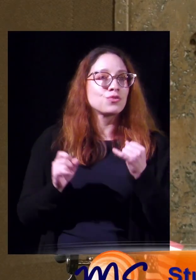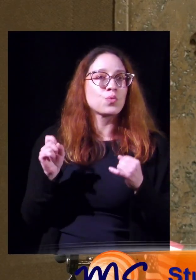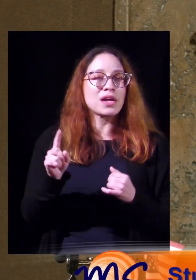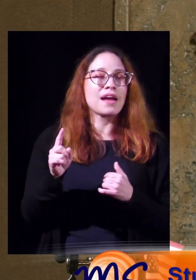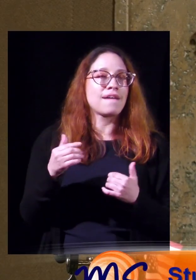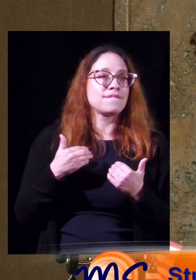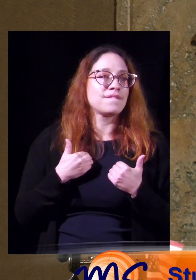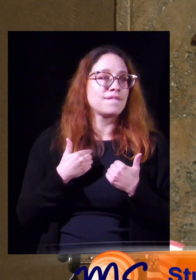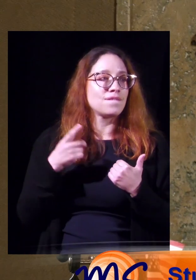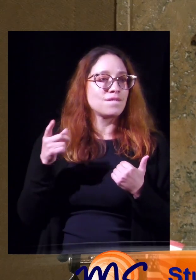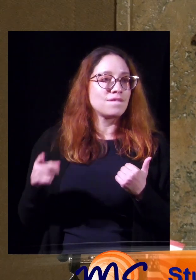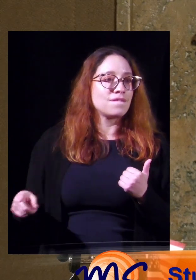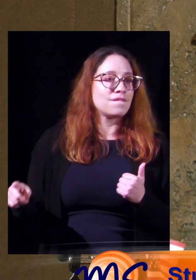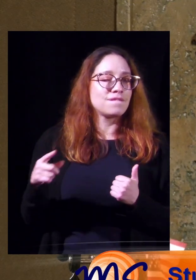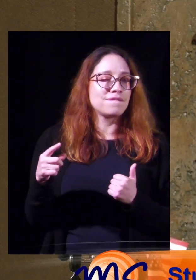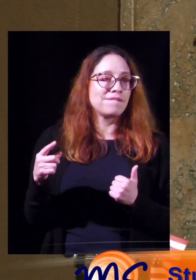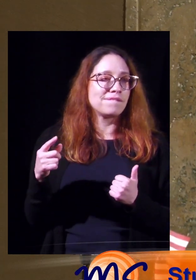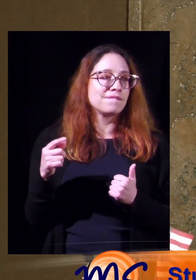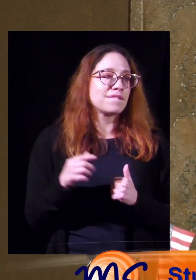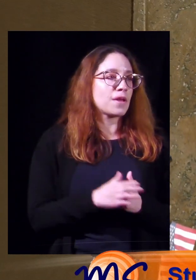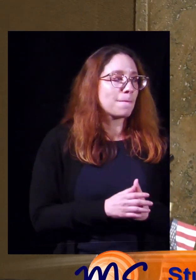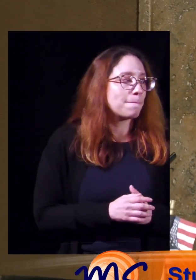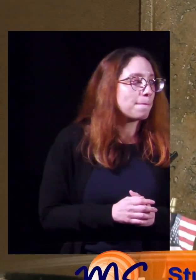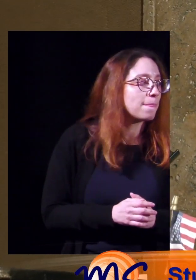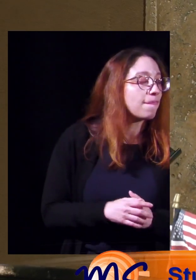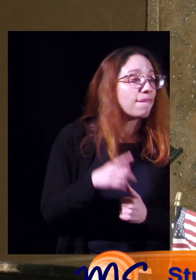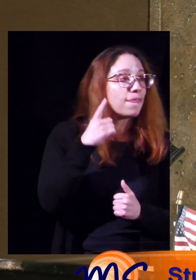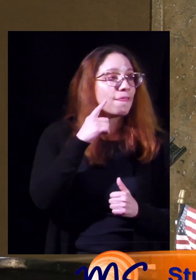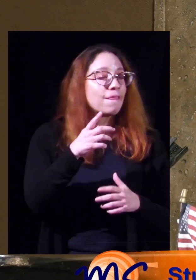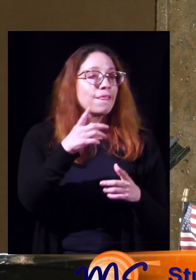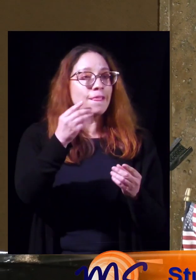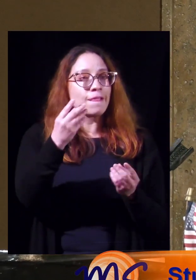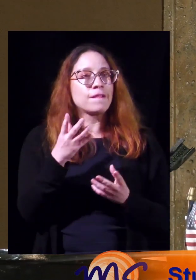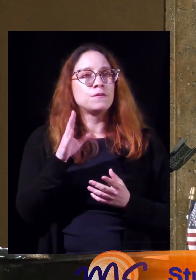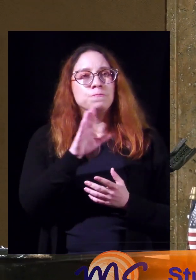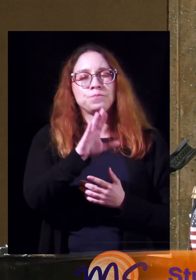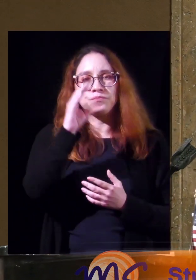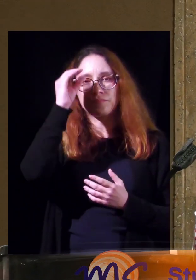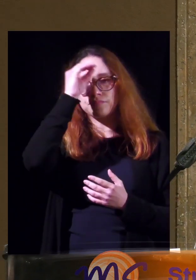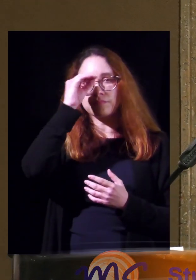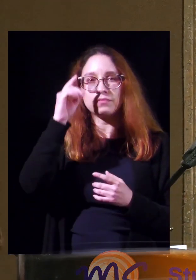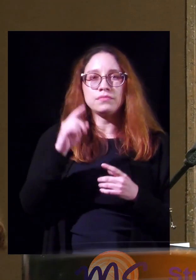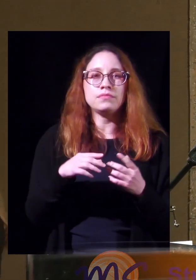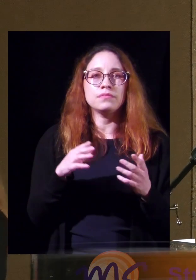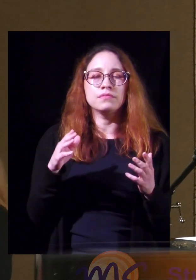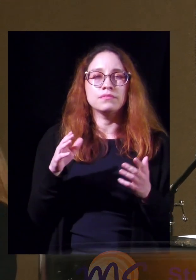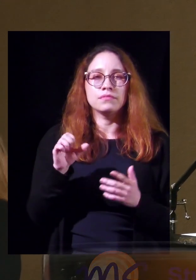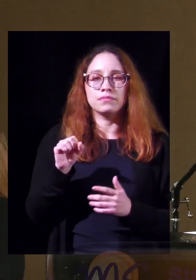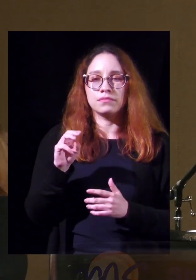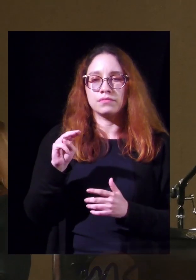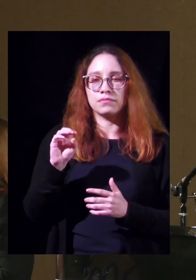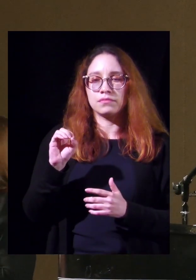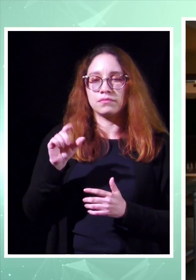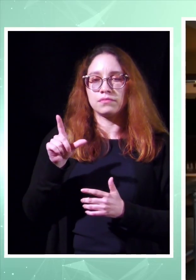question that I have for you is for you to tell us your opinions of smoldering